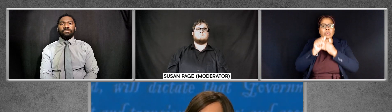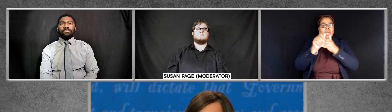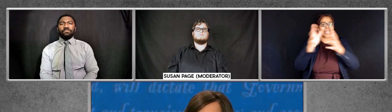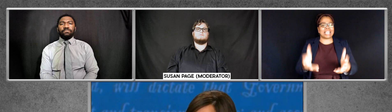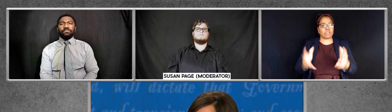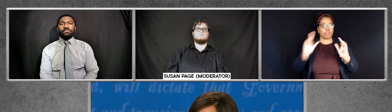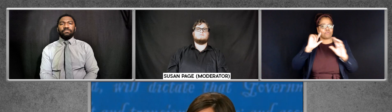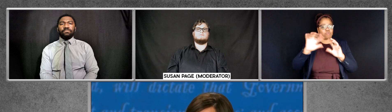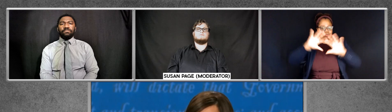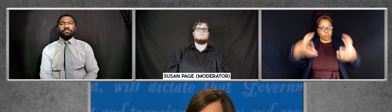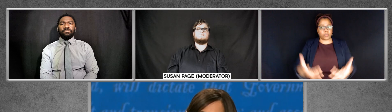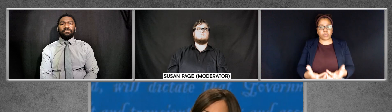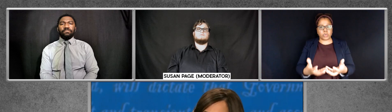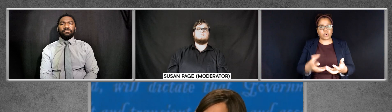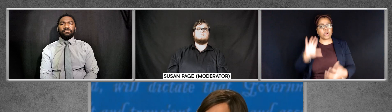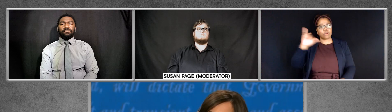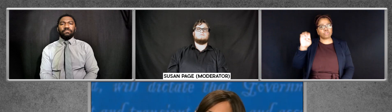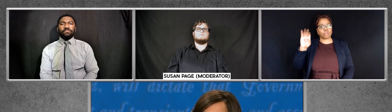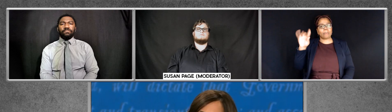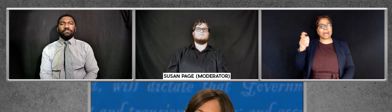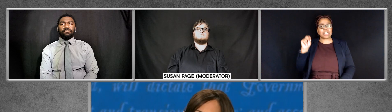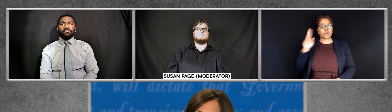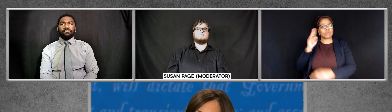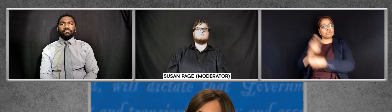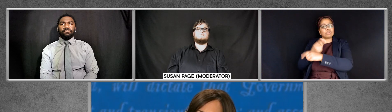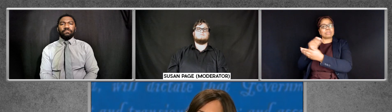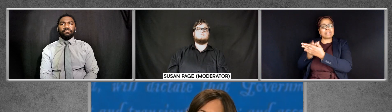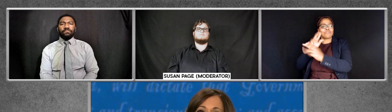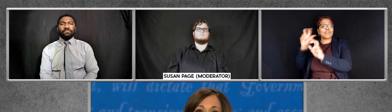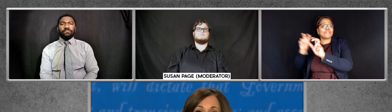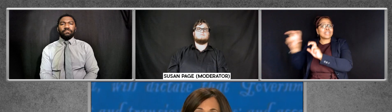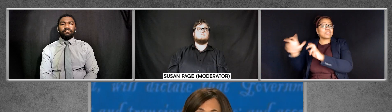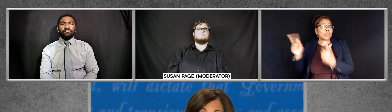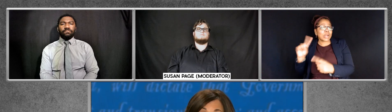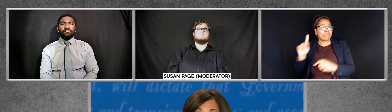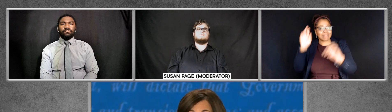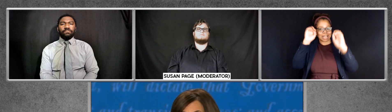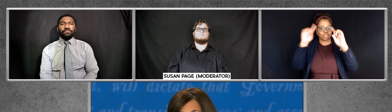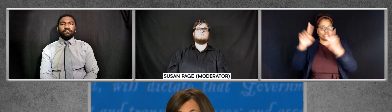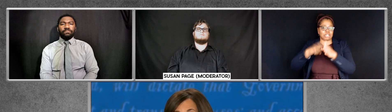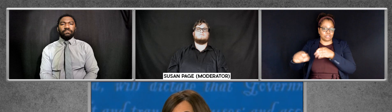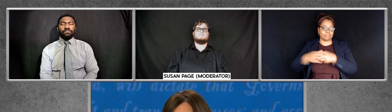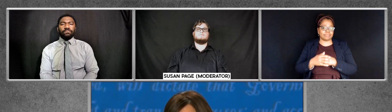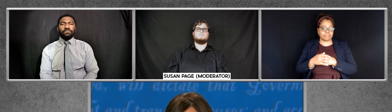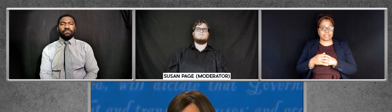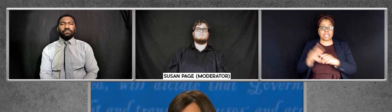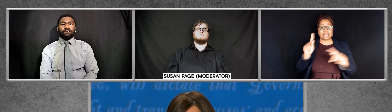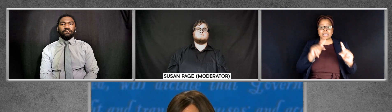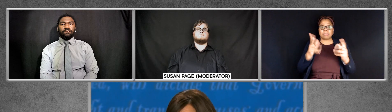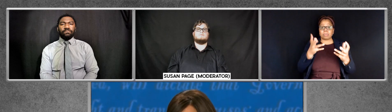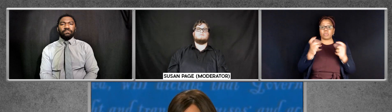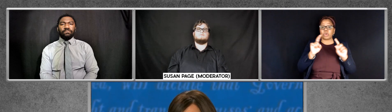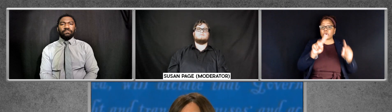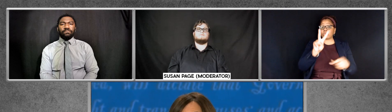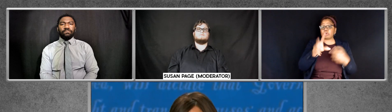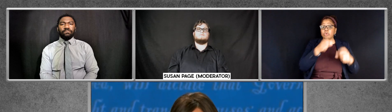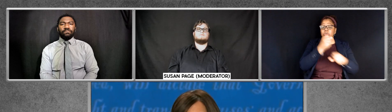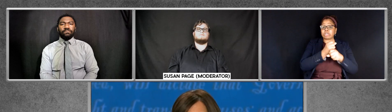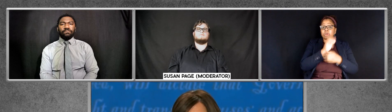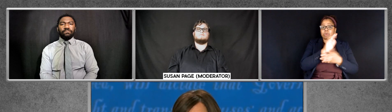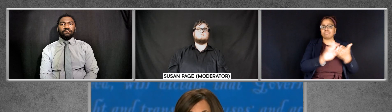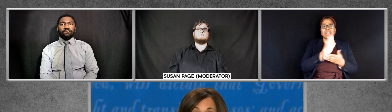globe. Joe Biden will use that money to invest in education. So, for example, for folks who want to go to a 2-year community college, it